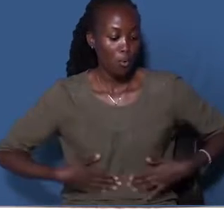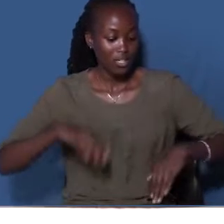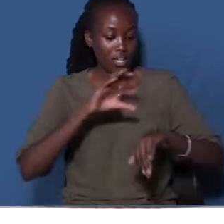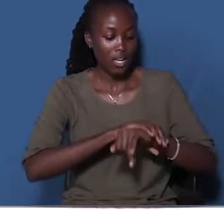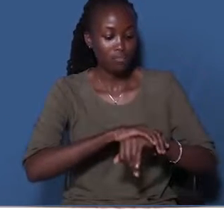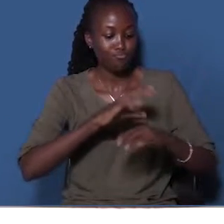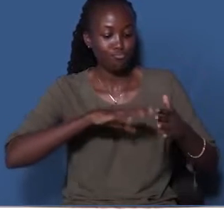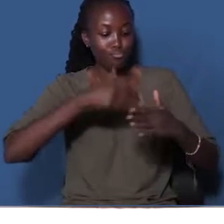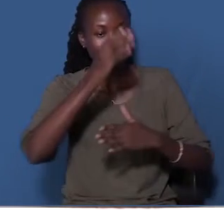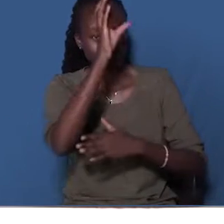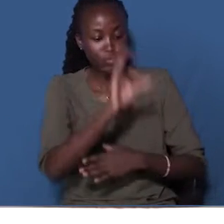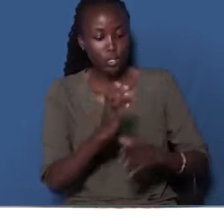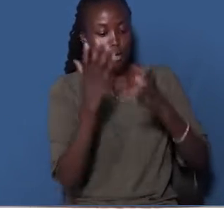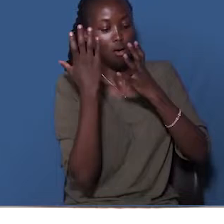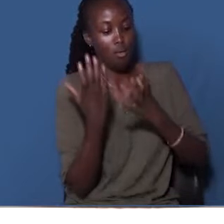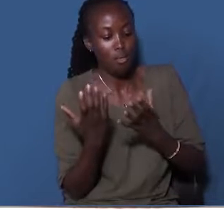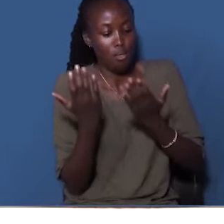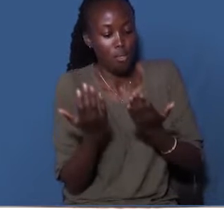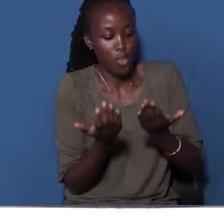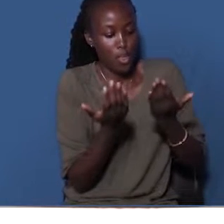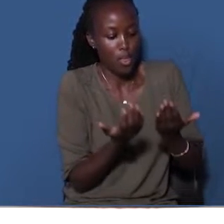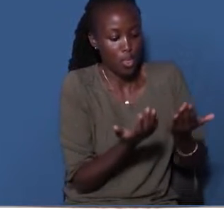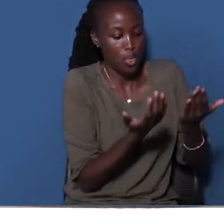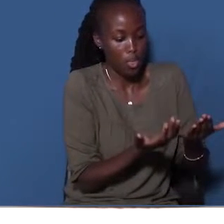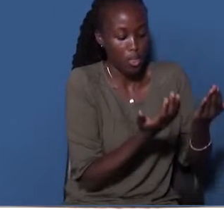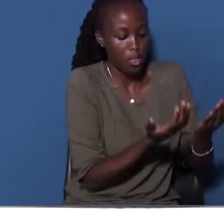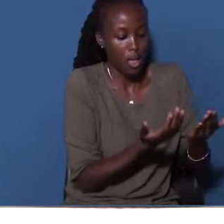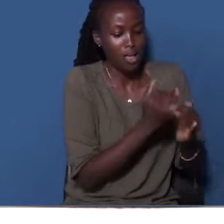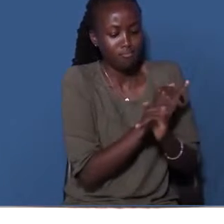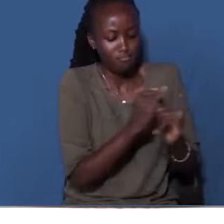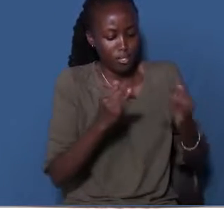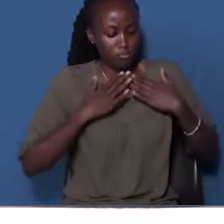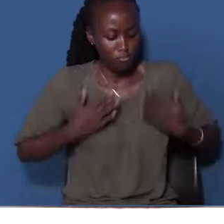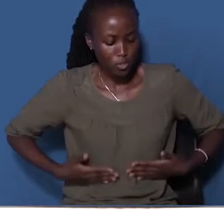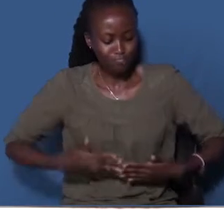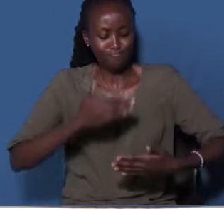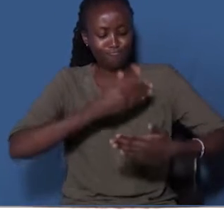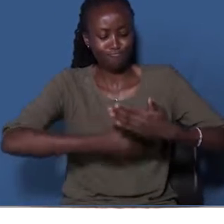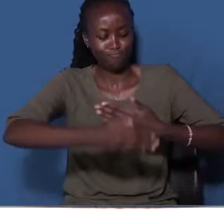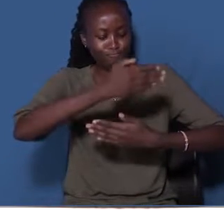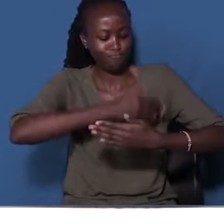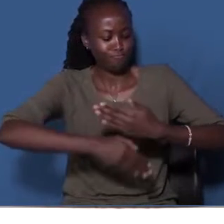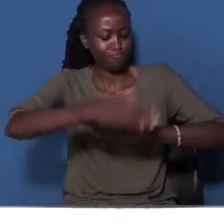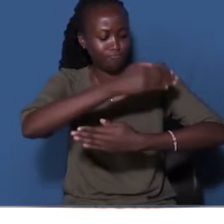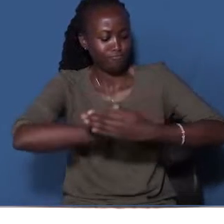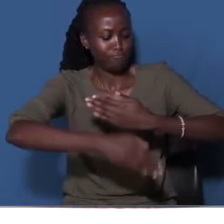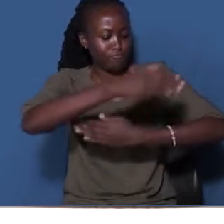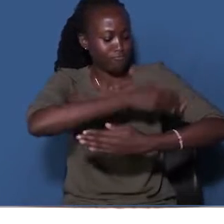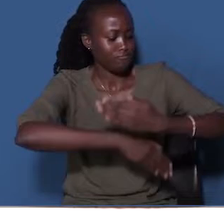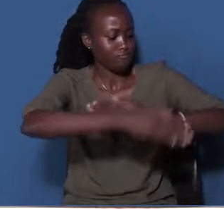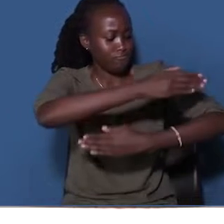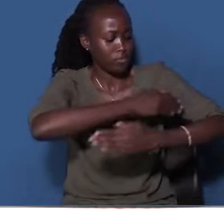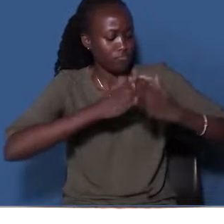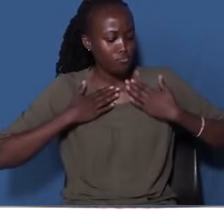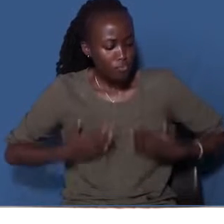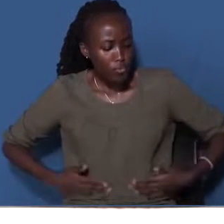cross, quickly carries to his garden, washes the body, wrapped it with spices. And